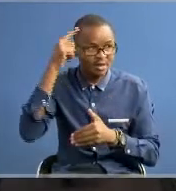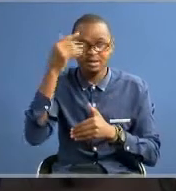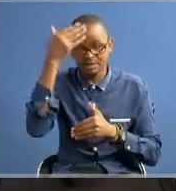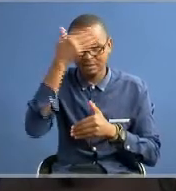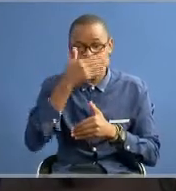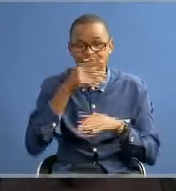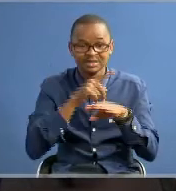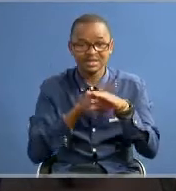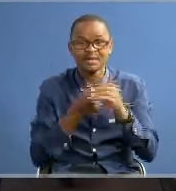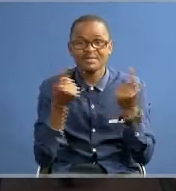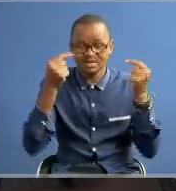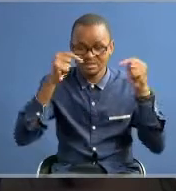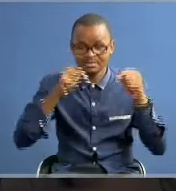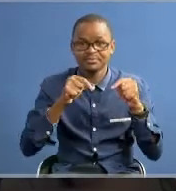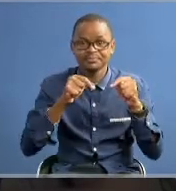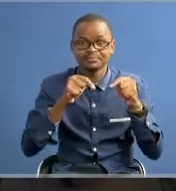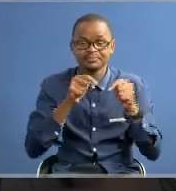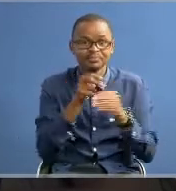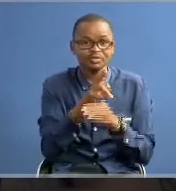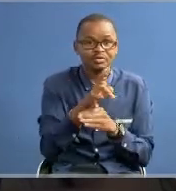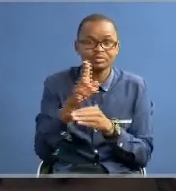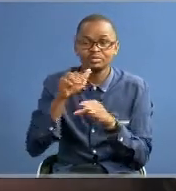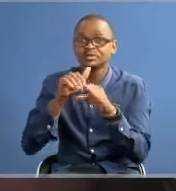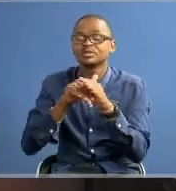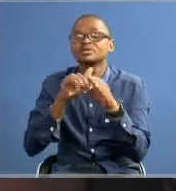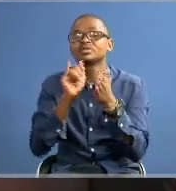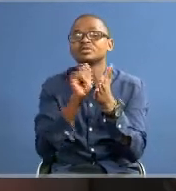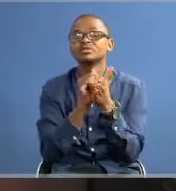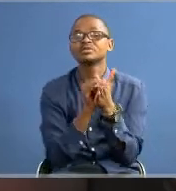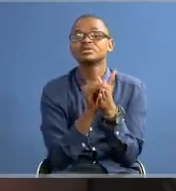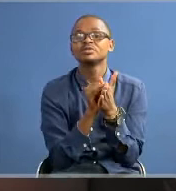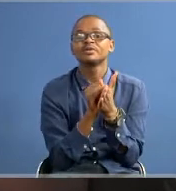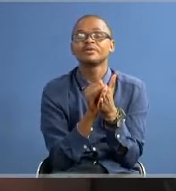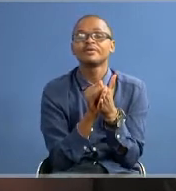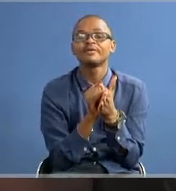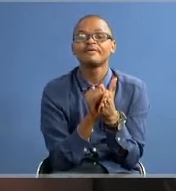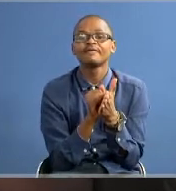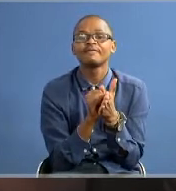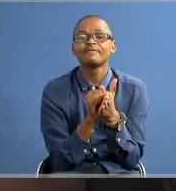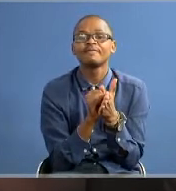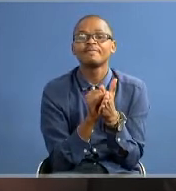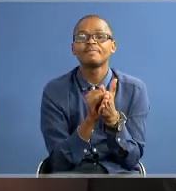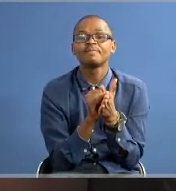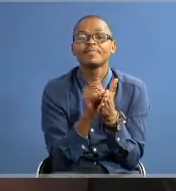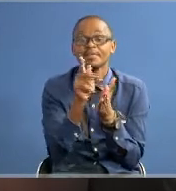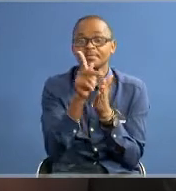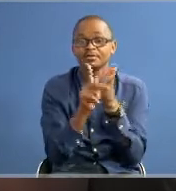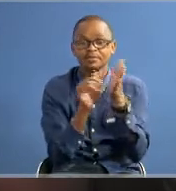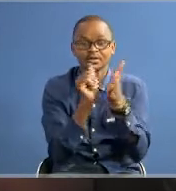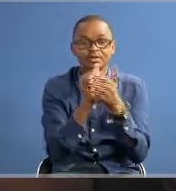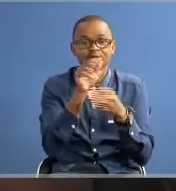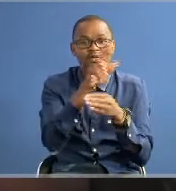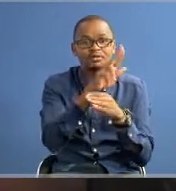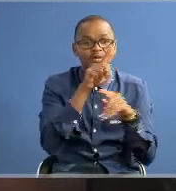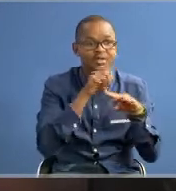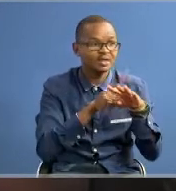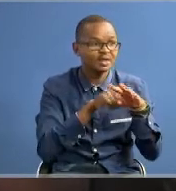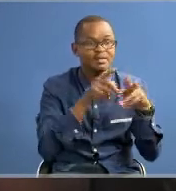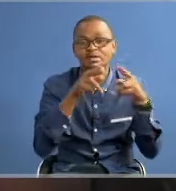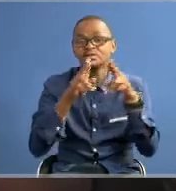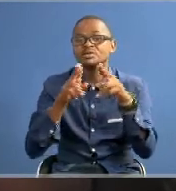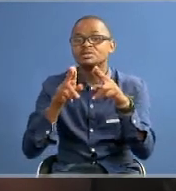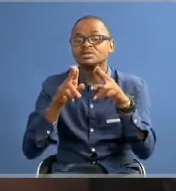So when it comes to shooting content in VR, the principles that you are used to when shooting